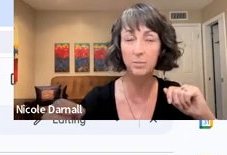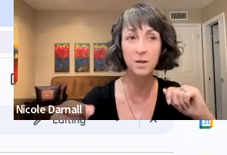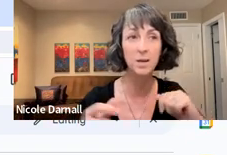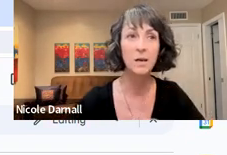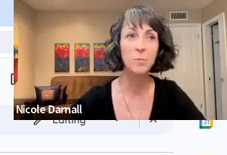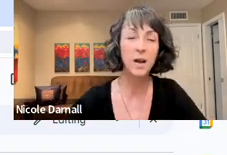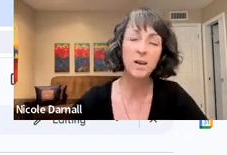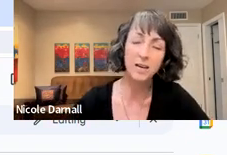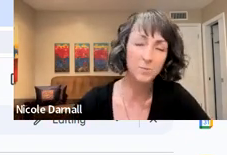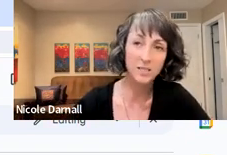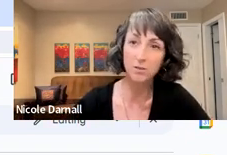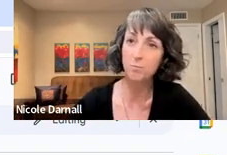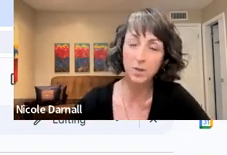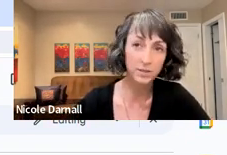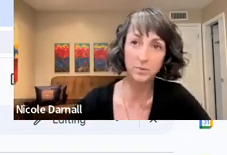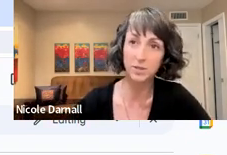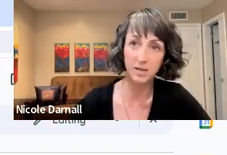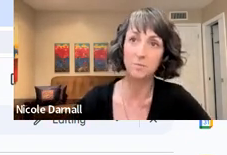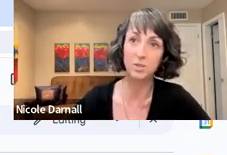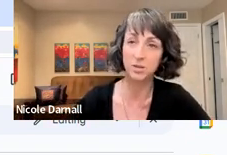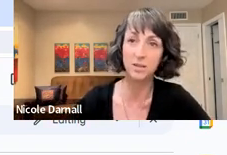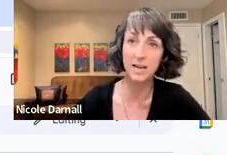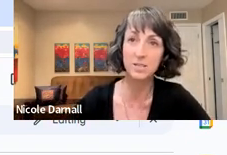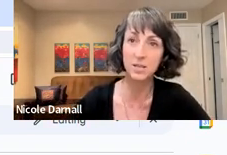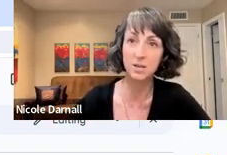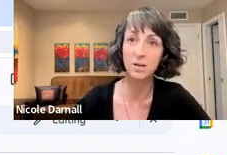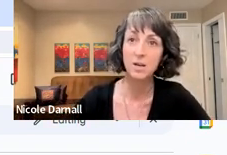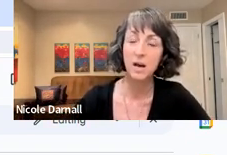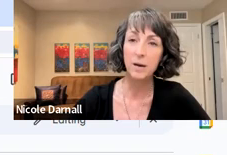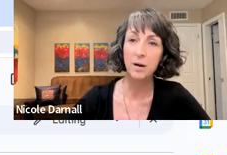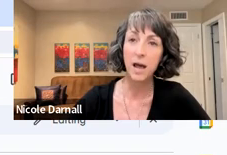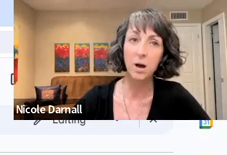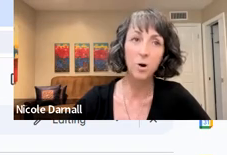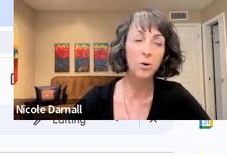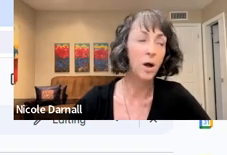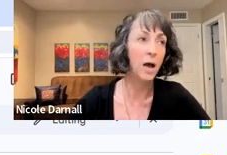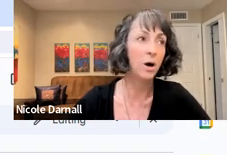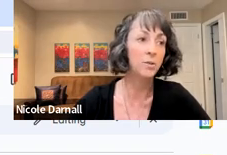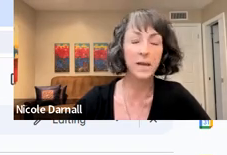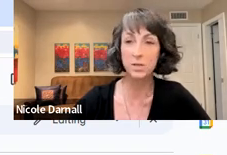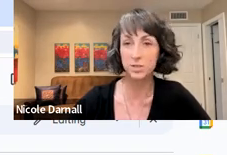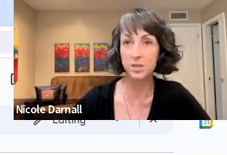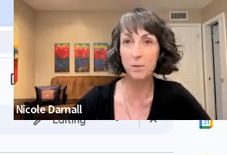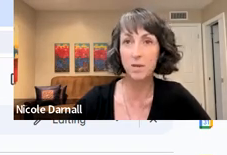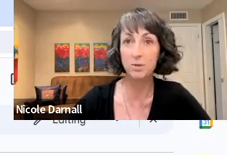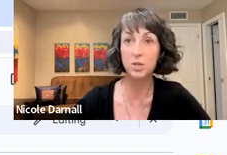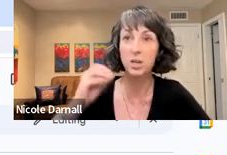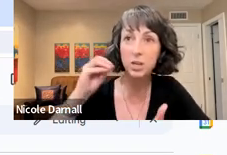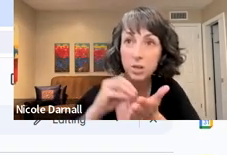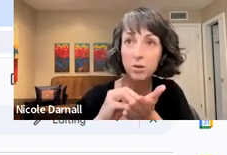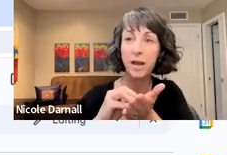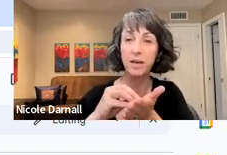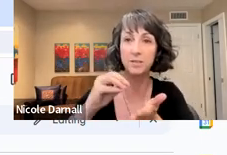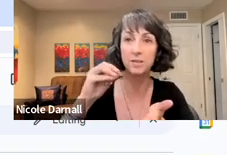could happen. But I have asked myself multiple times during the last year about how the agency may be able